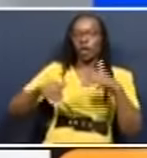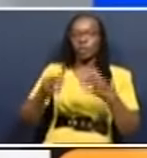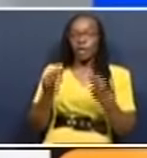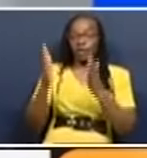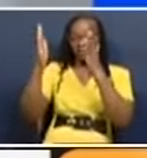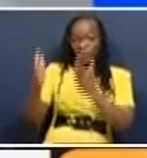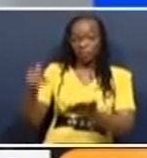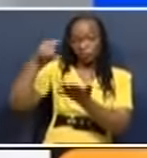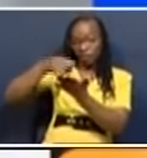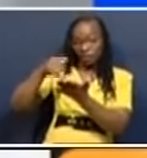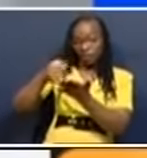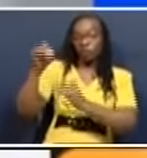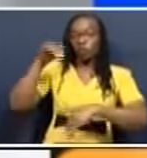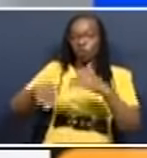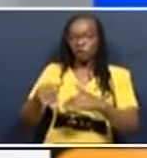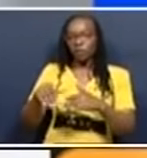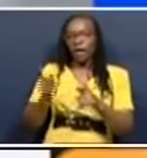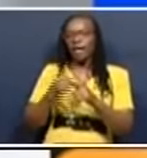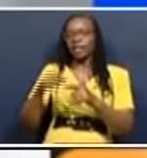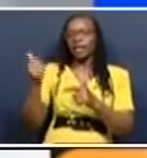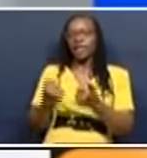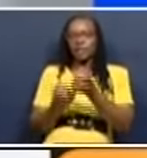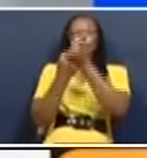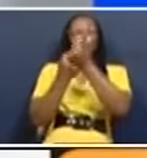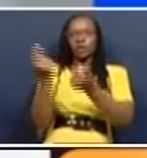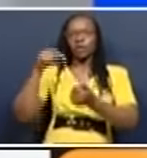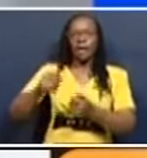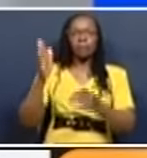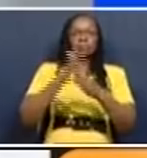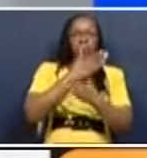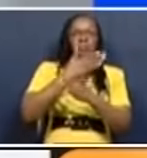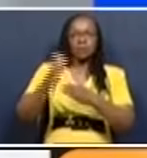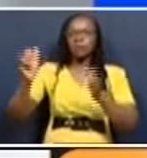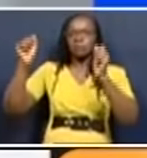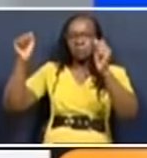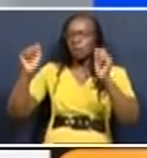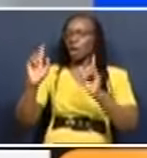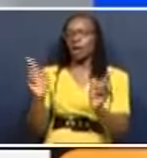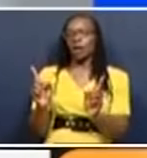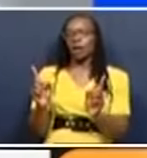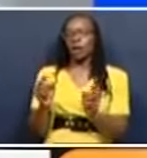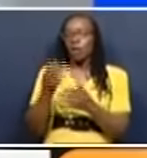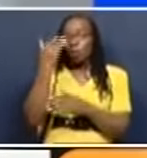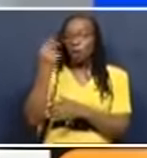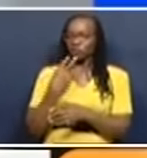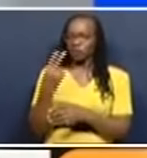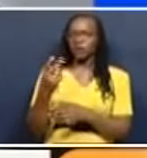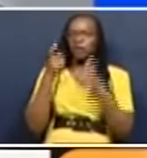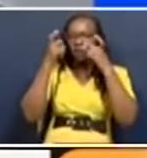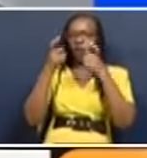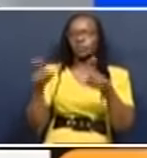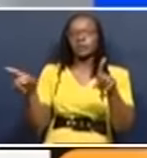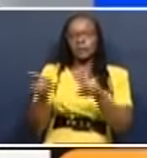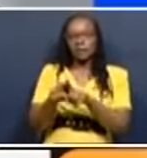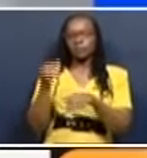have been convicted to the Integrity House and singing their names, because they have seen corruption is a sin and it's a